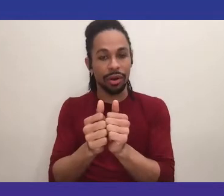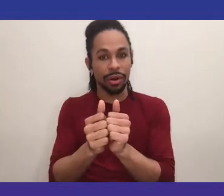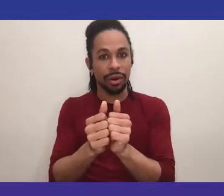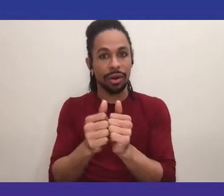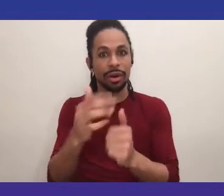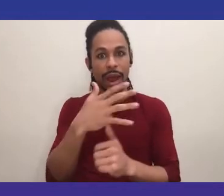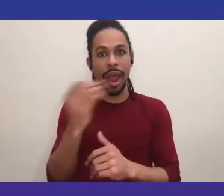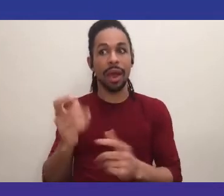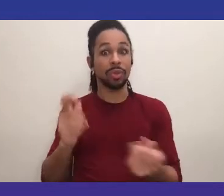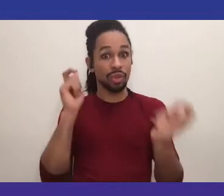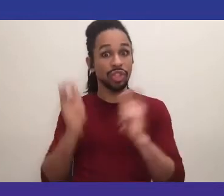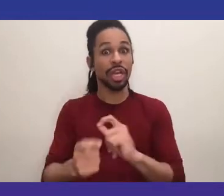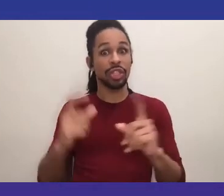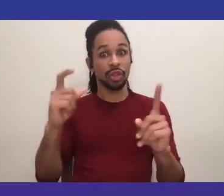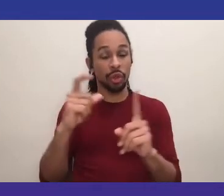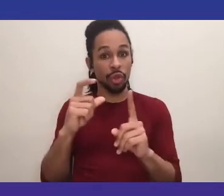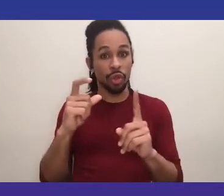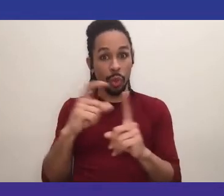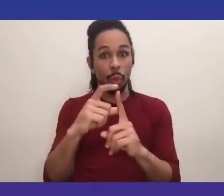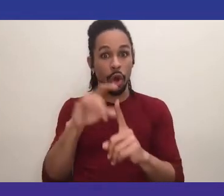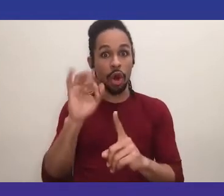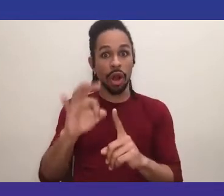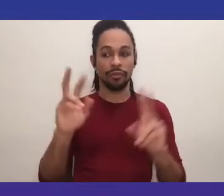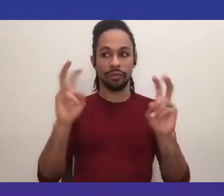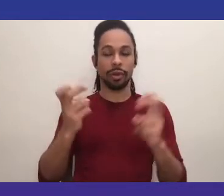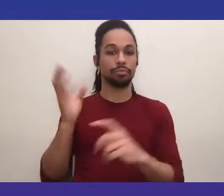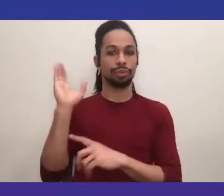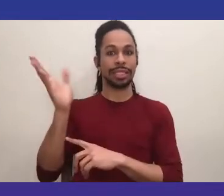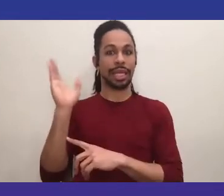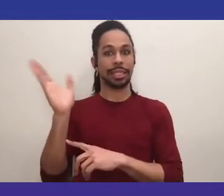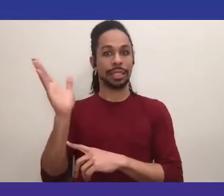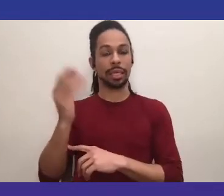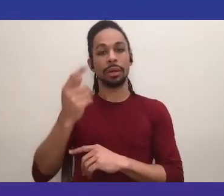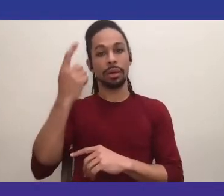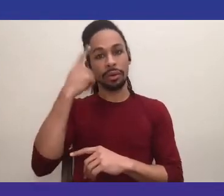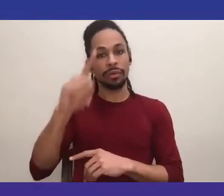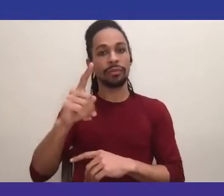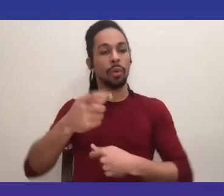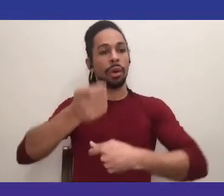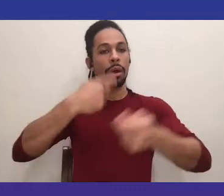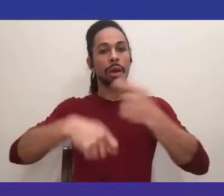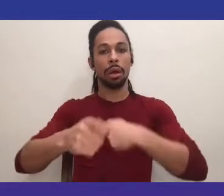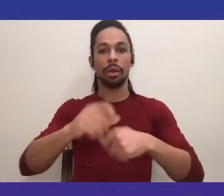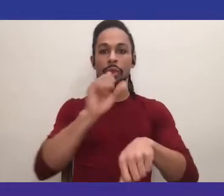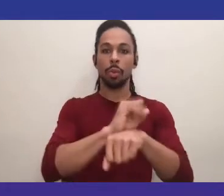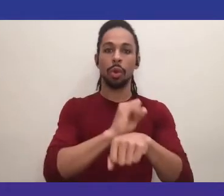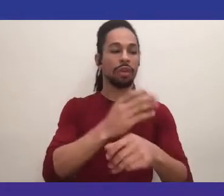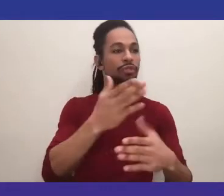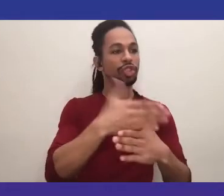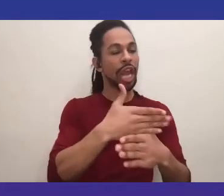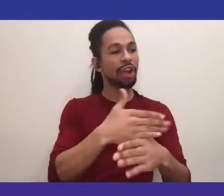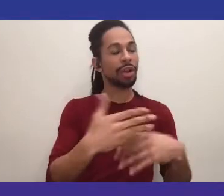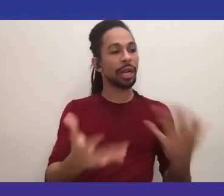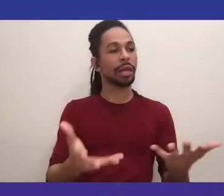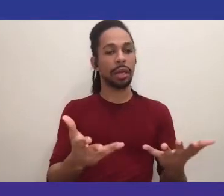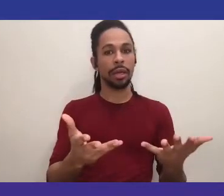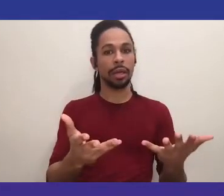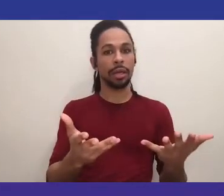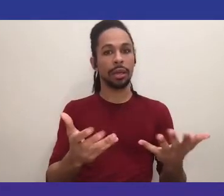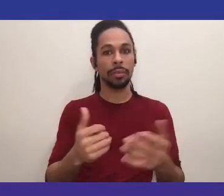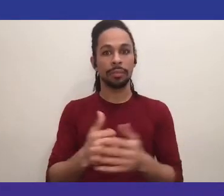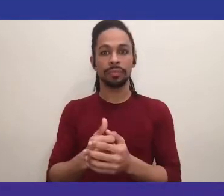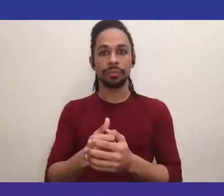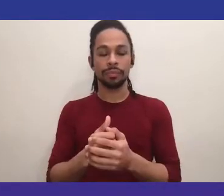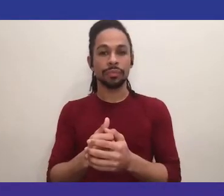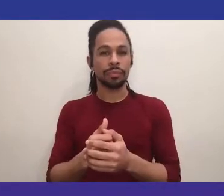of presenting for the word of sharing, you know. I think these 7, to